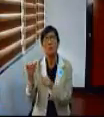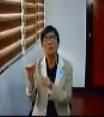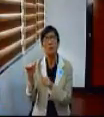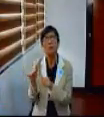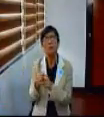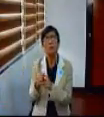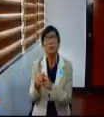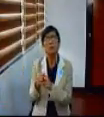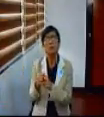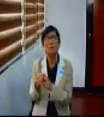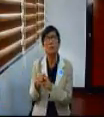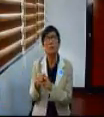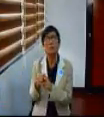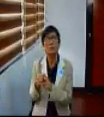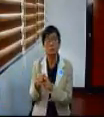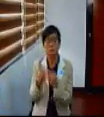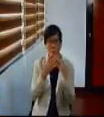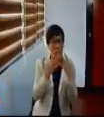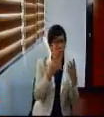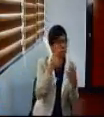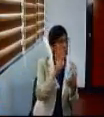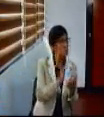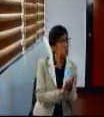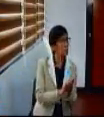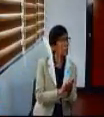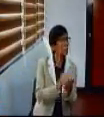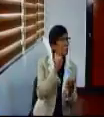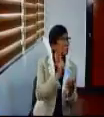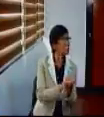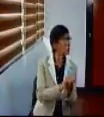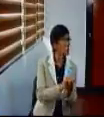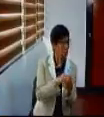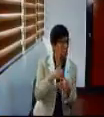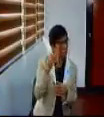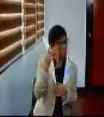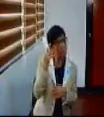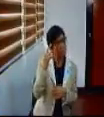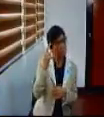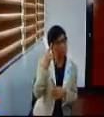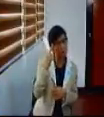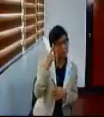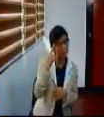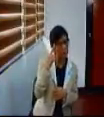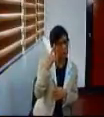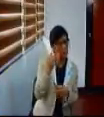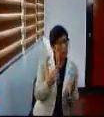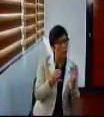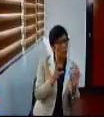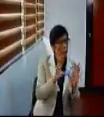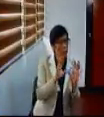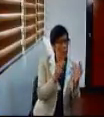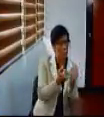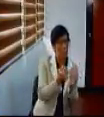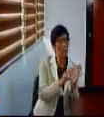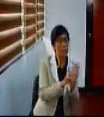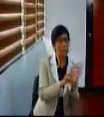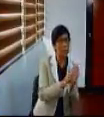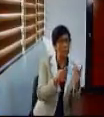the supply chain. Okay, thank you for that. I was just wondering, like, if a company, example, has